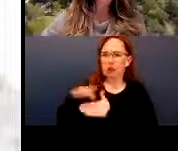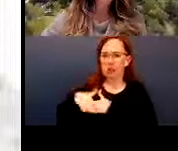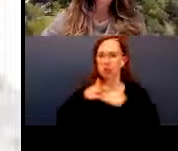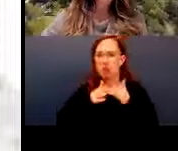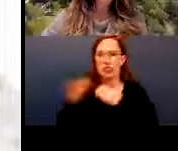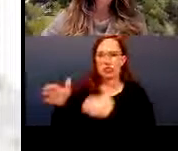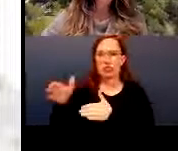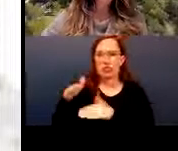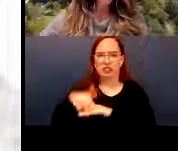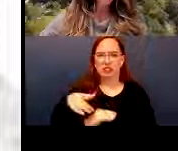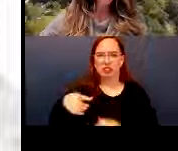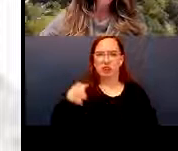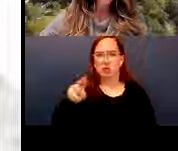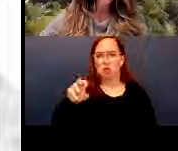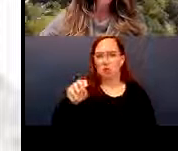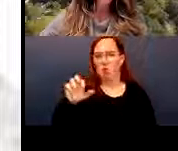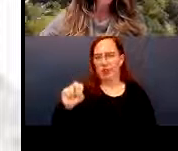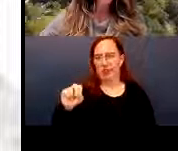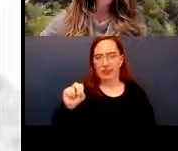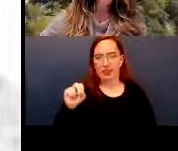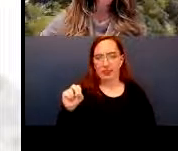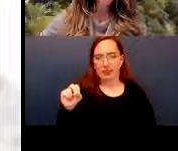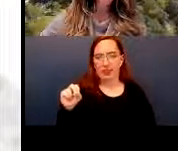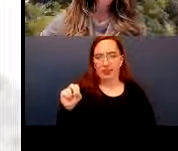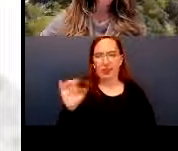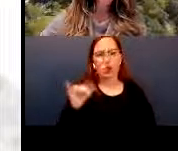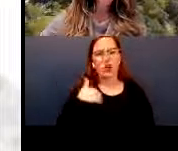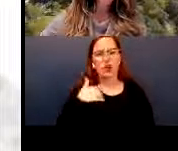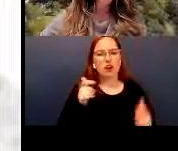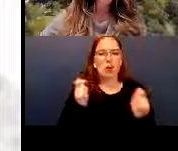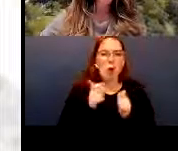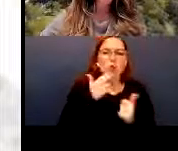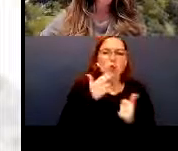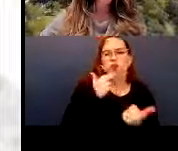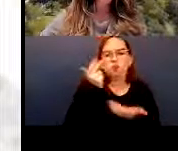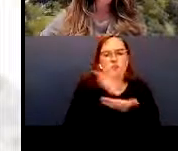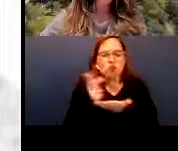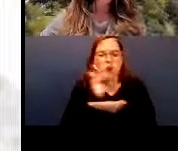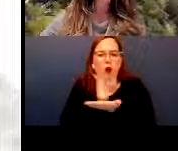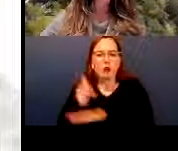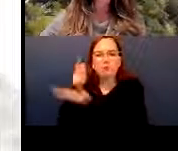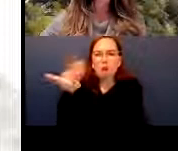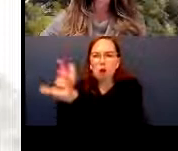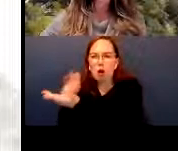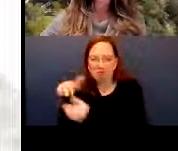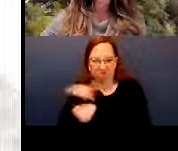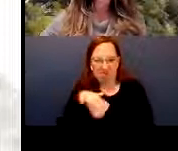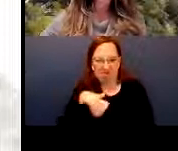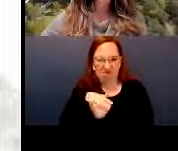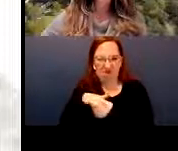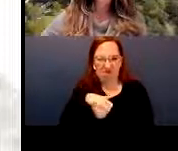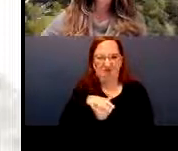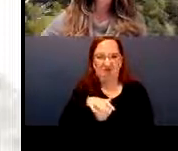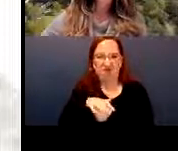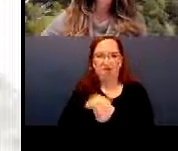Morton. And we have a couple of small parking lots within this area. And